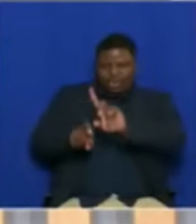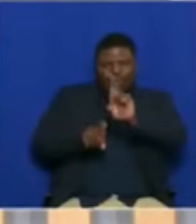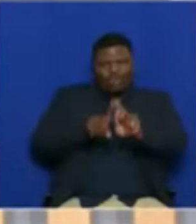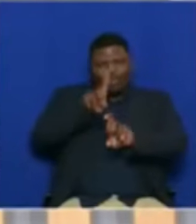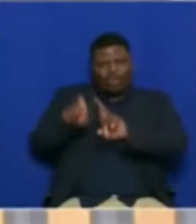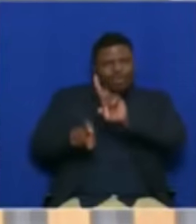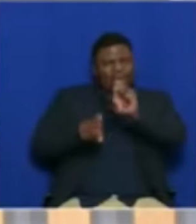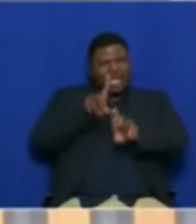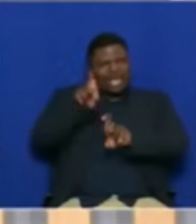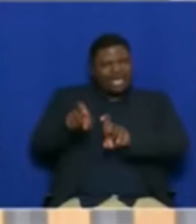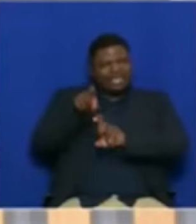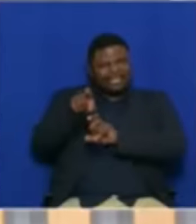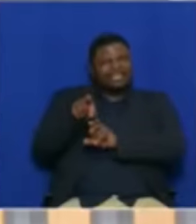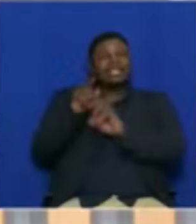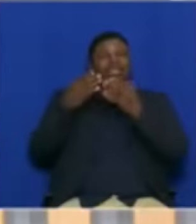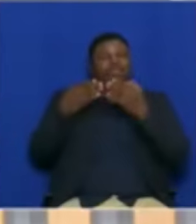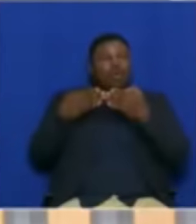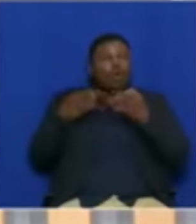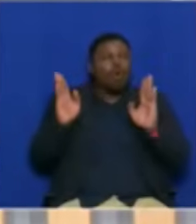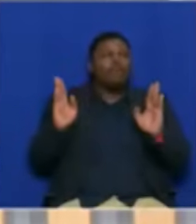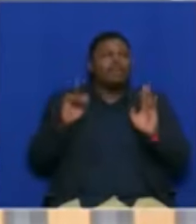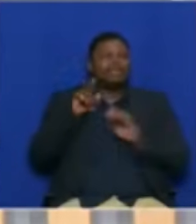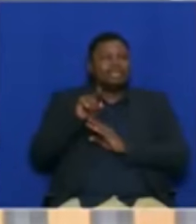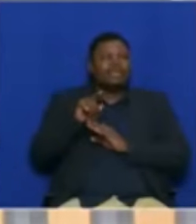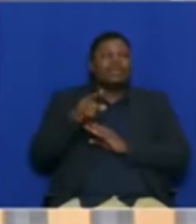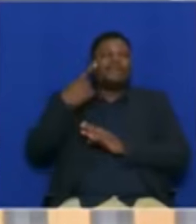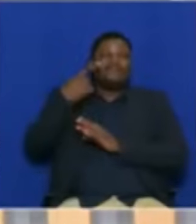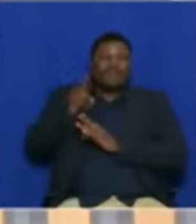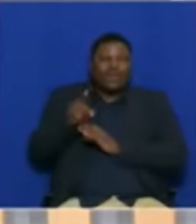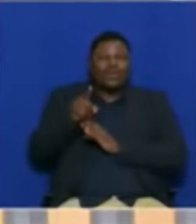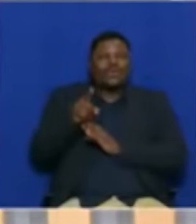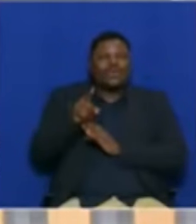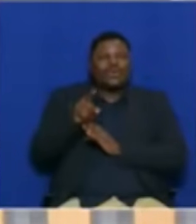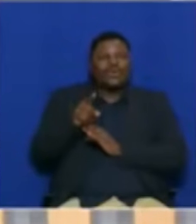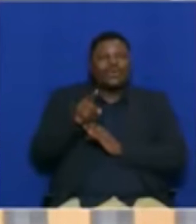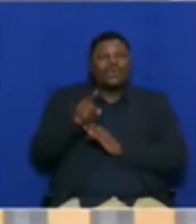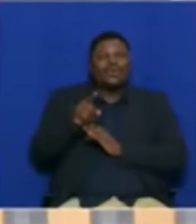in fact in December 2024, and it is this broad inquiry.